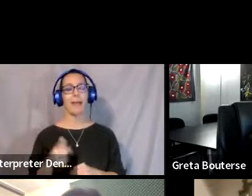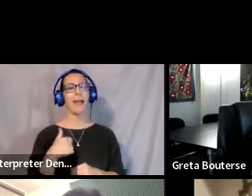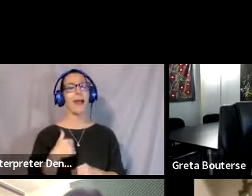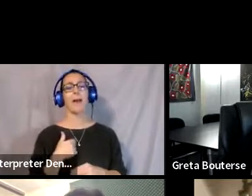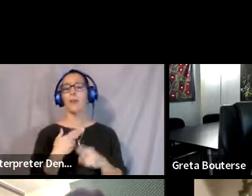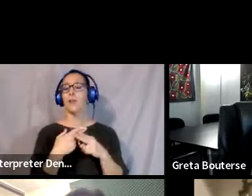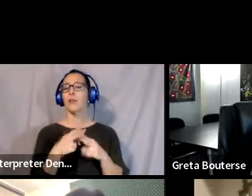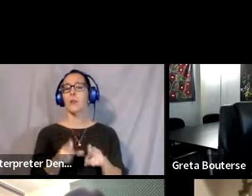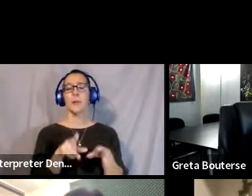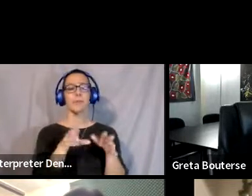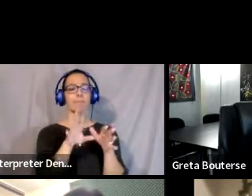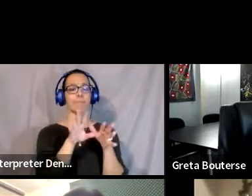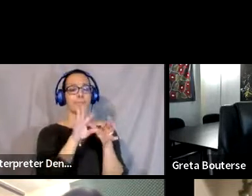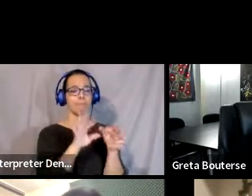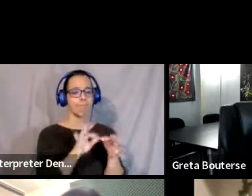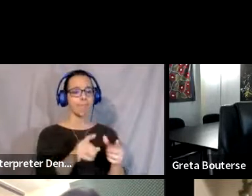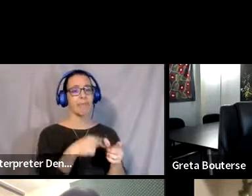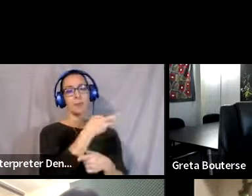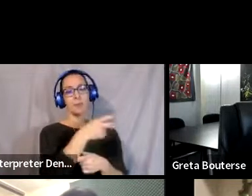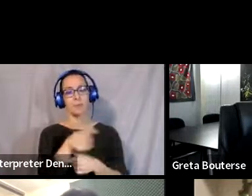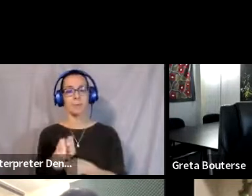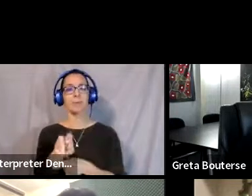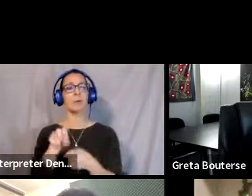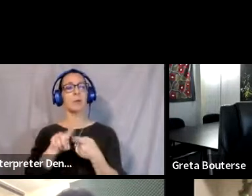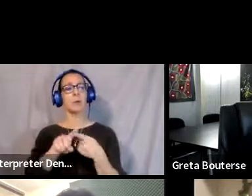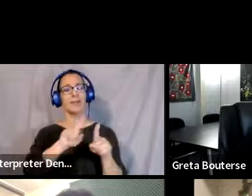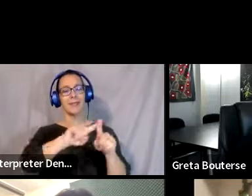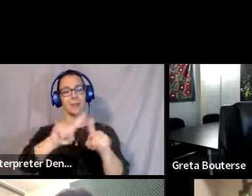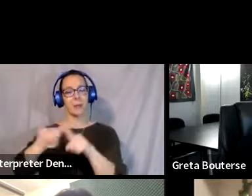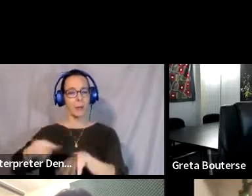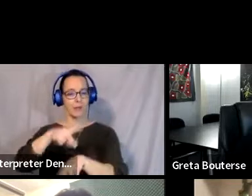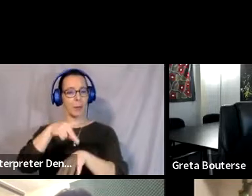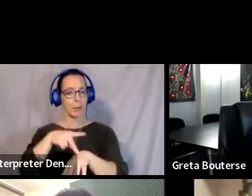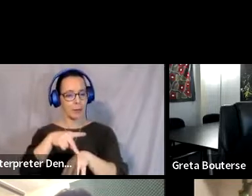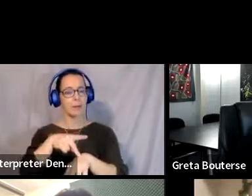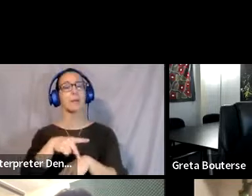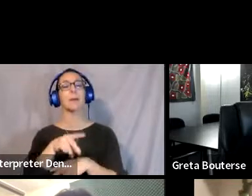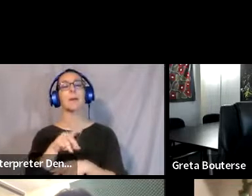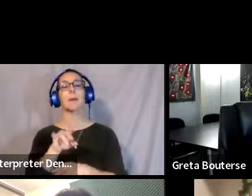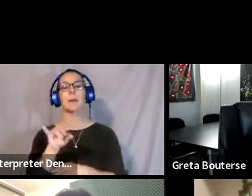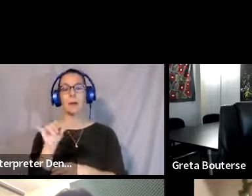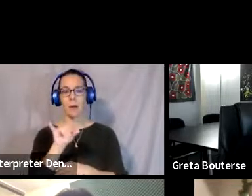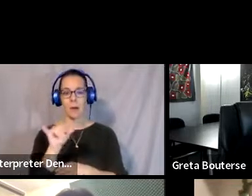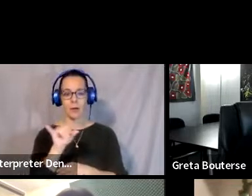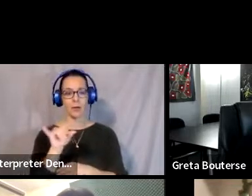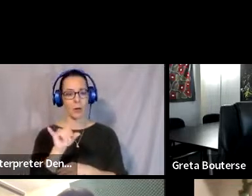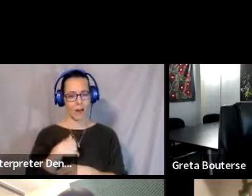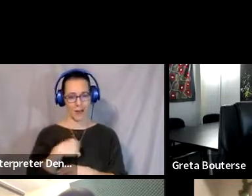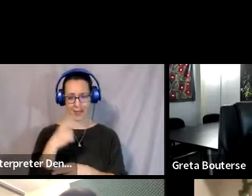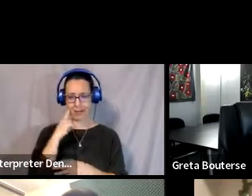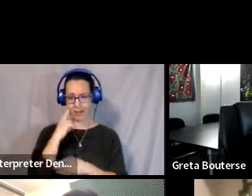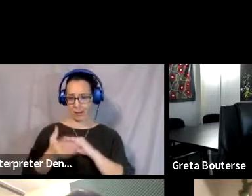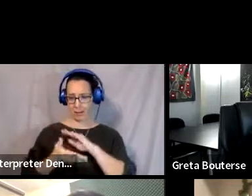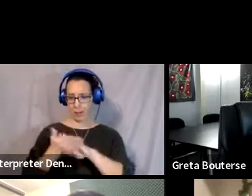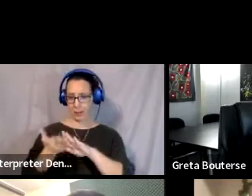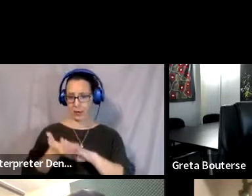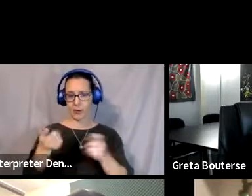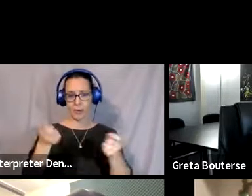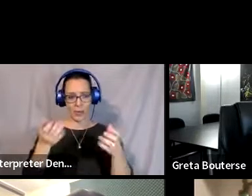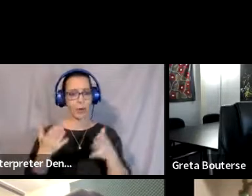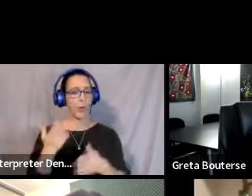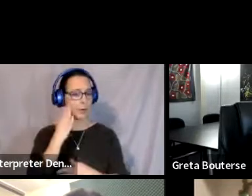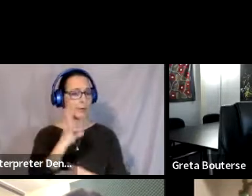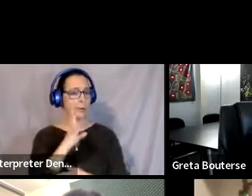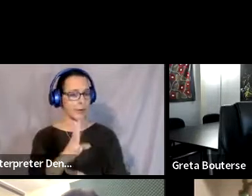to the respective principals as well as our, I believe our operations manager